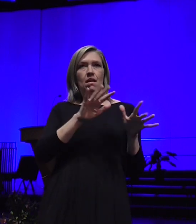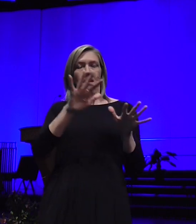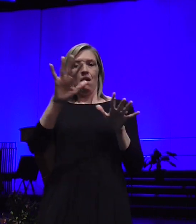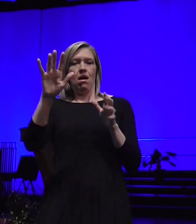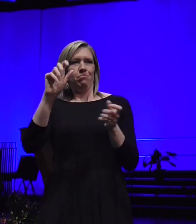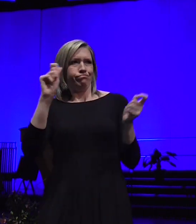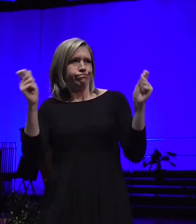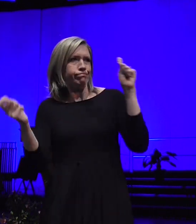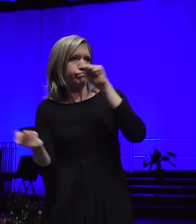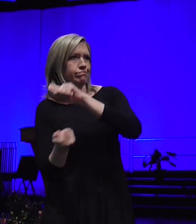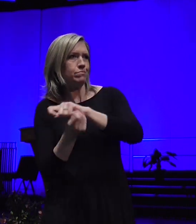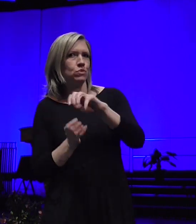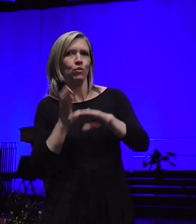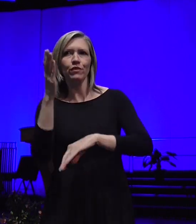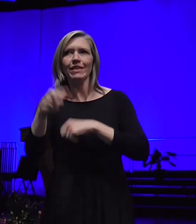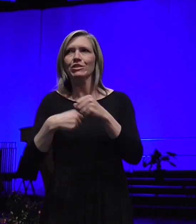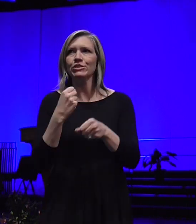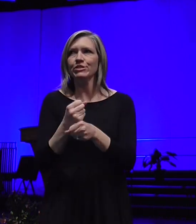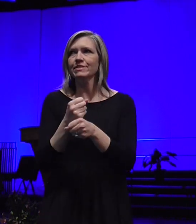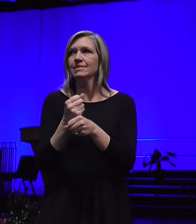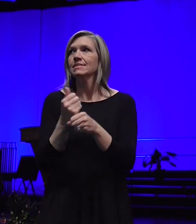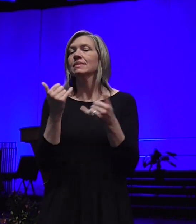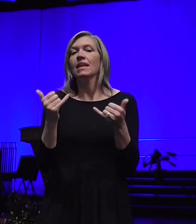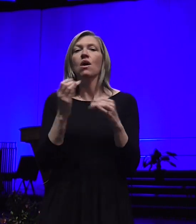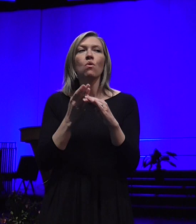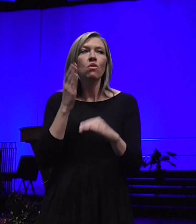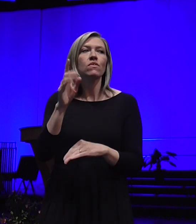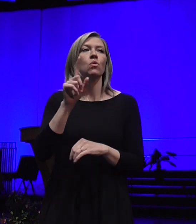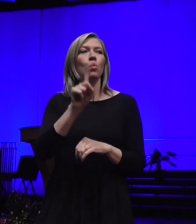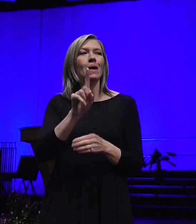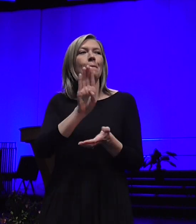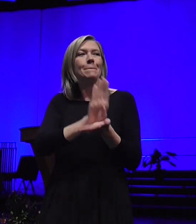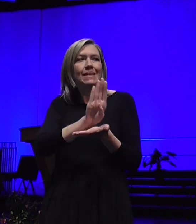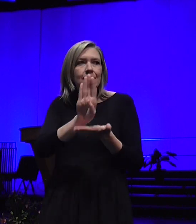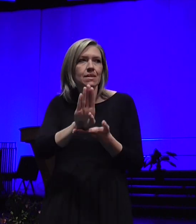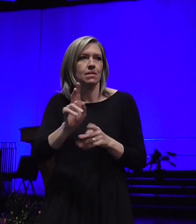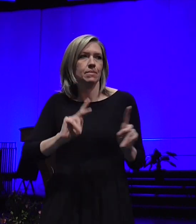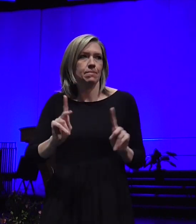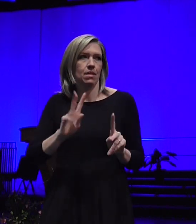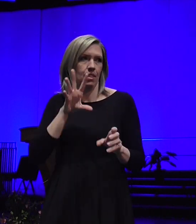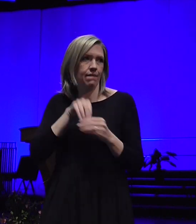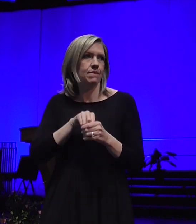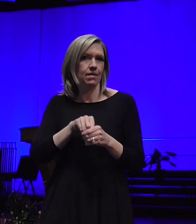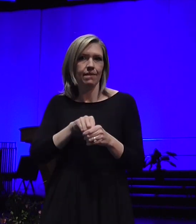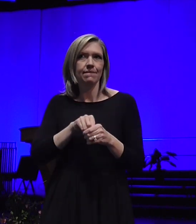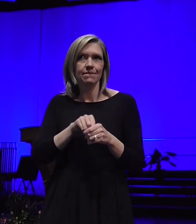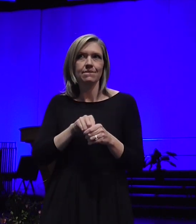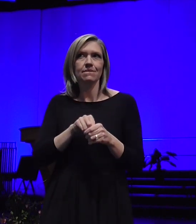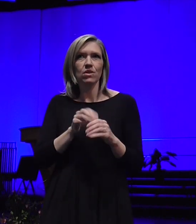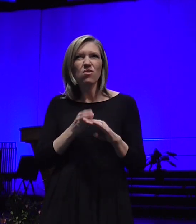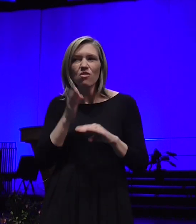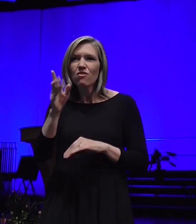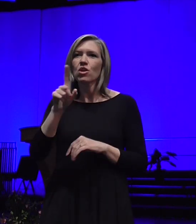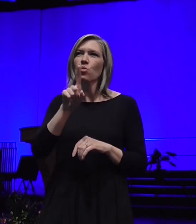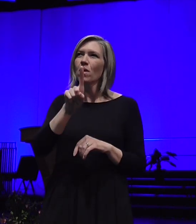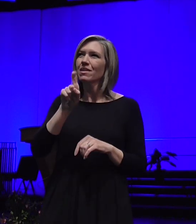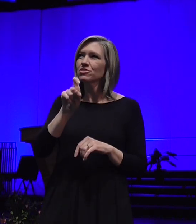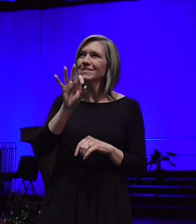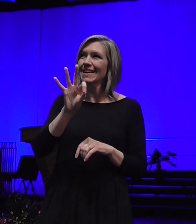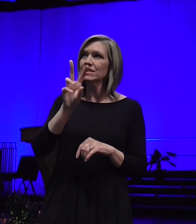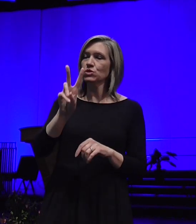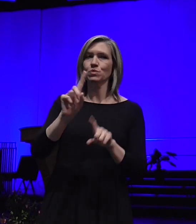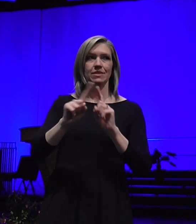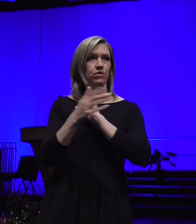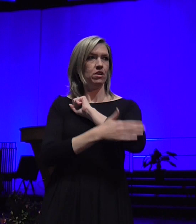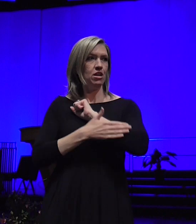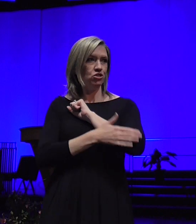the years. To now there's over 1 billion people involved, over 192 countries around the world.